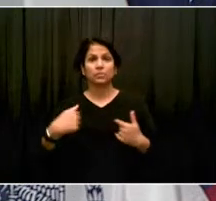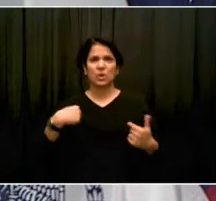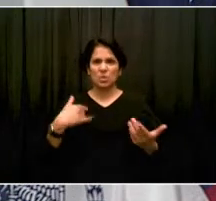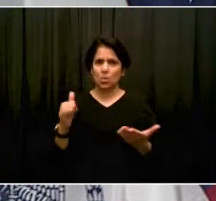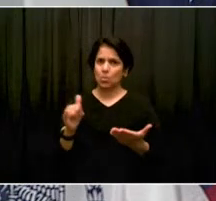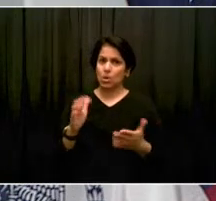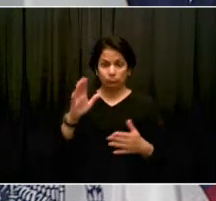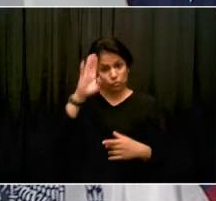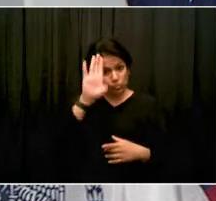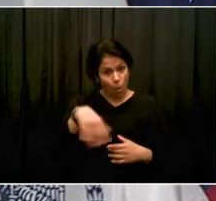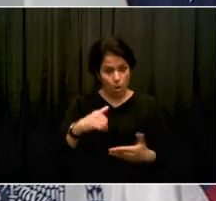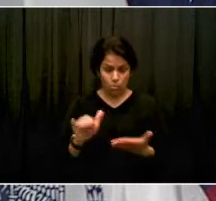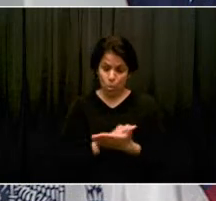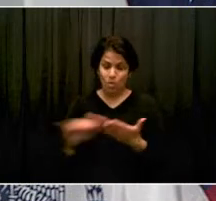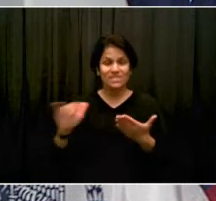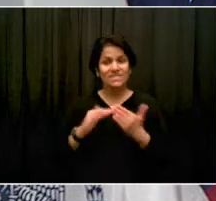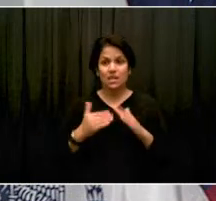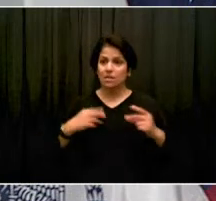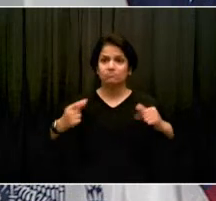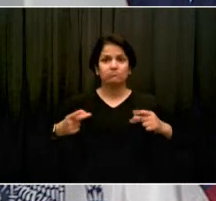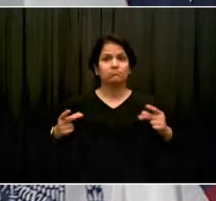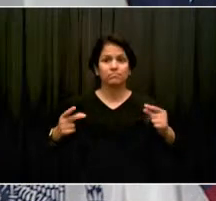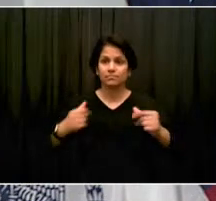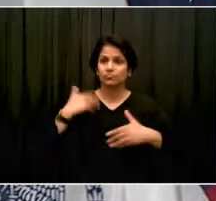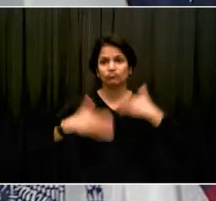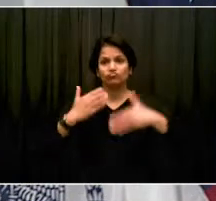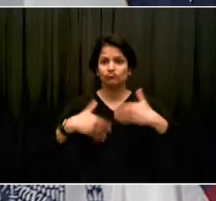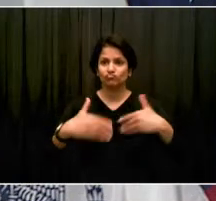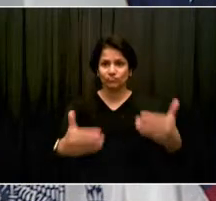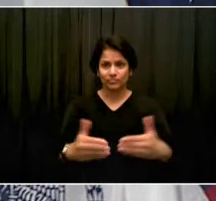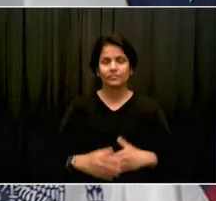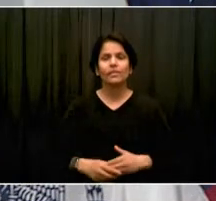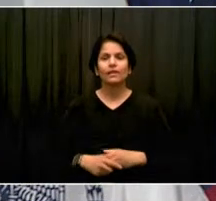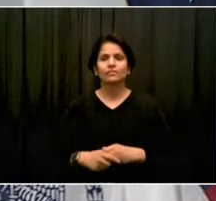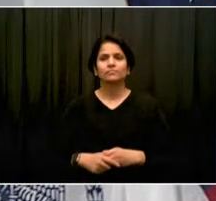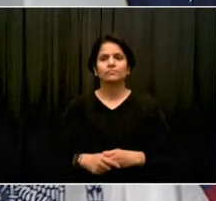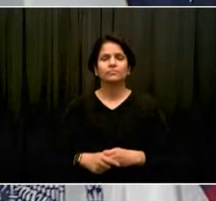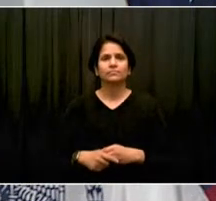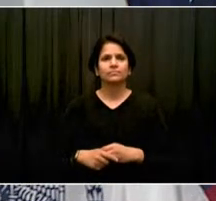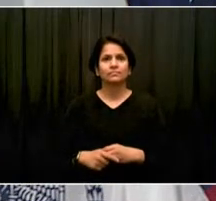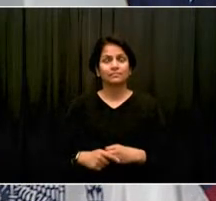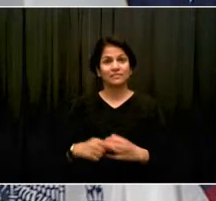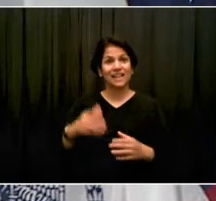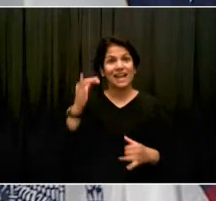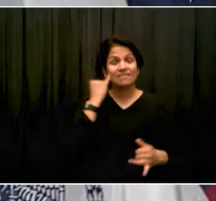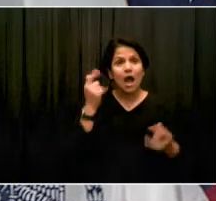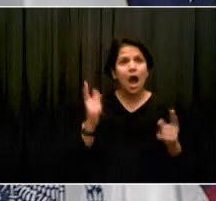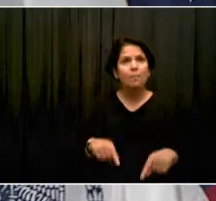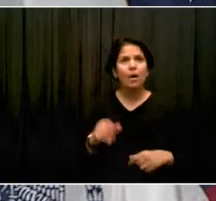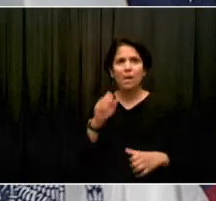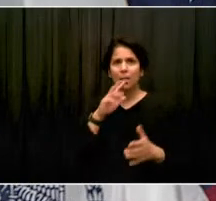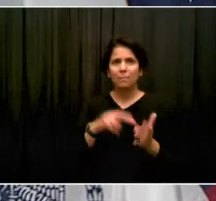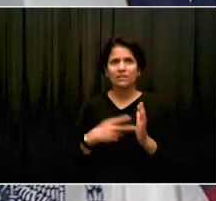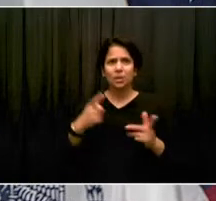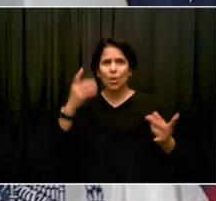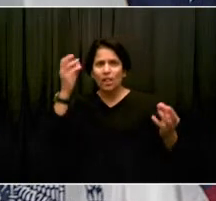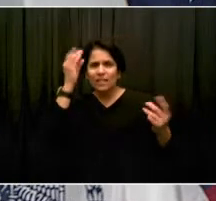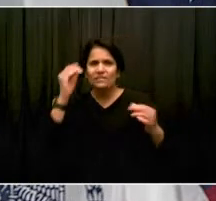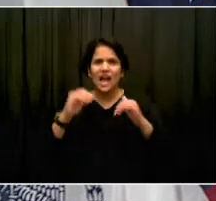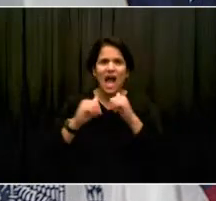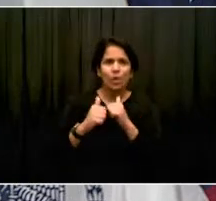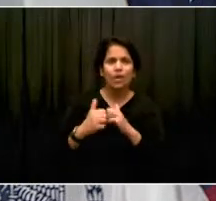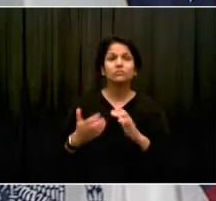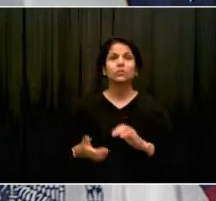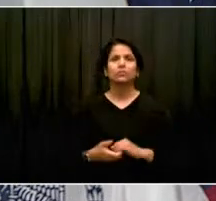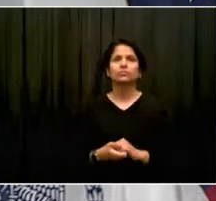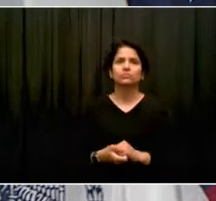to me, that would solve a lot of the questions and concerns here. I believe they're moving in that direction. That's what I think will be pivotal.